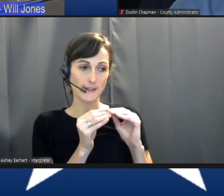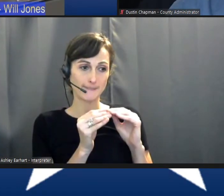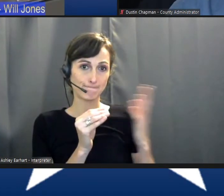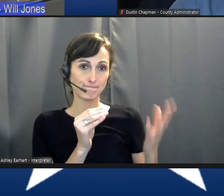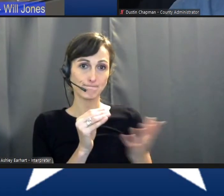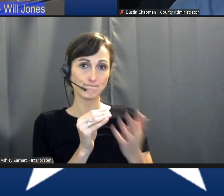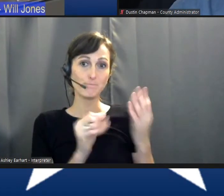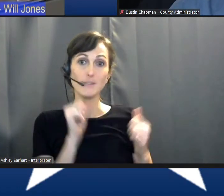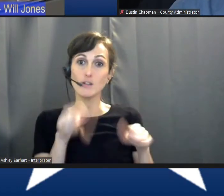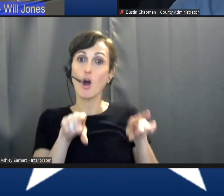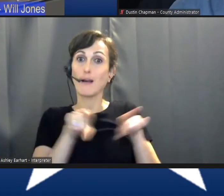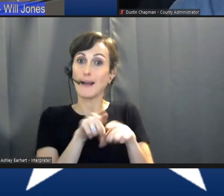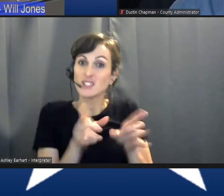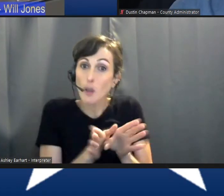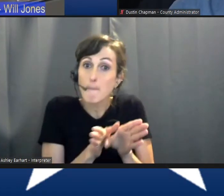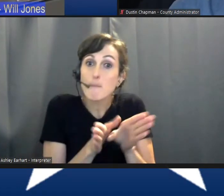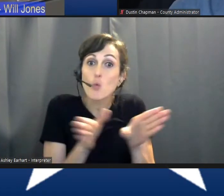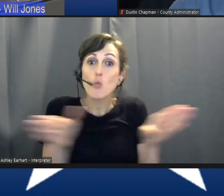be as broad as